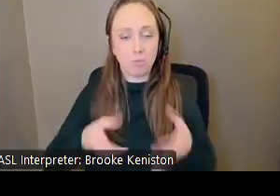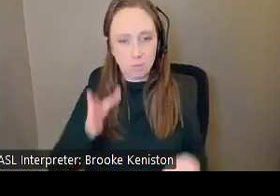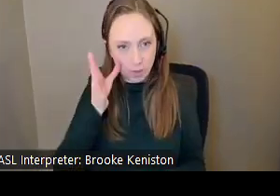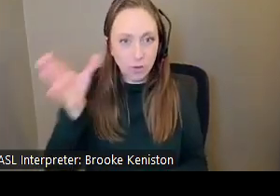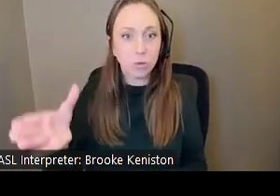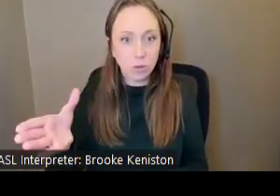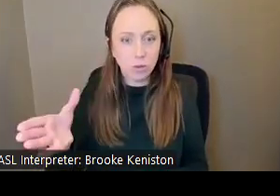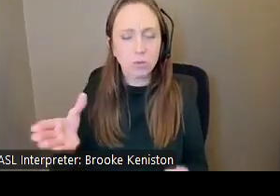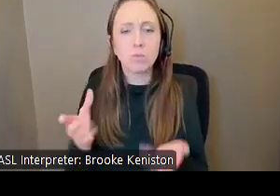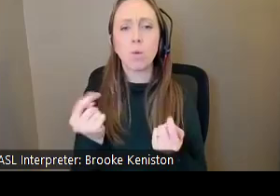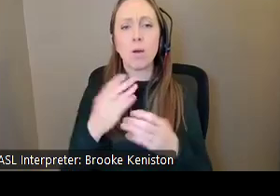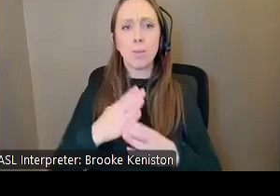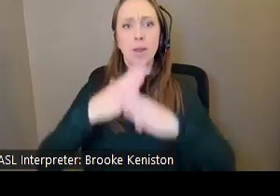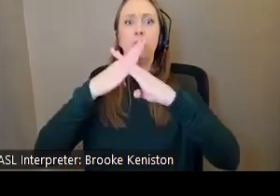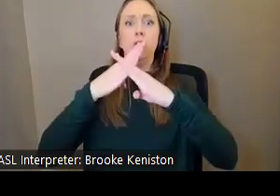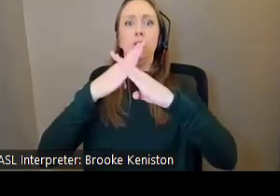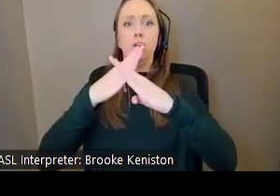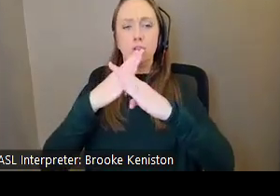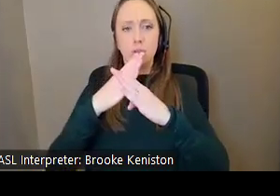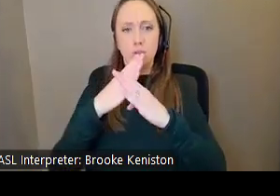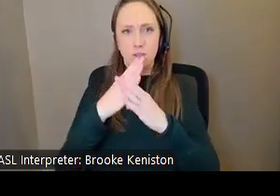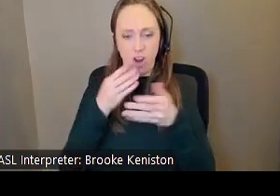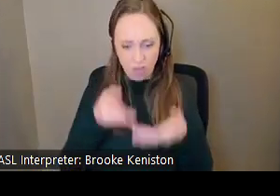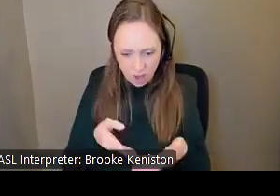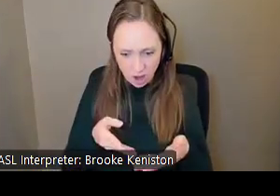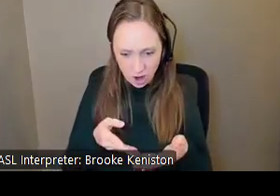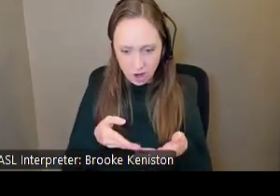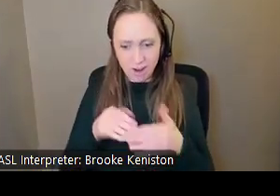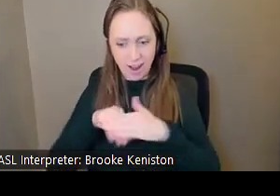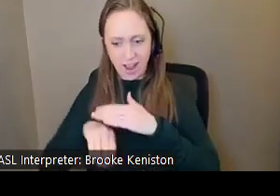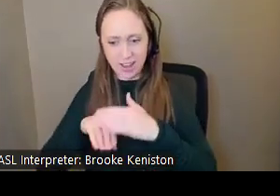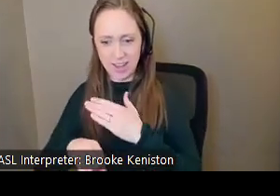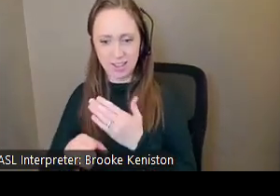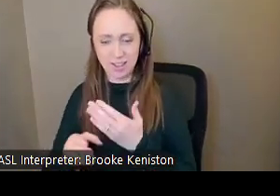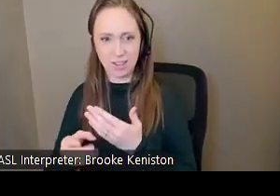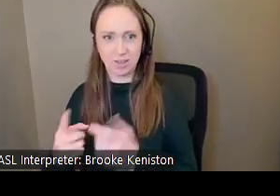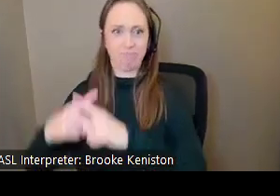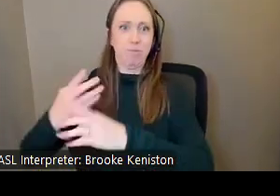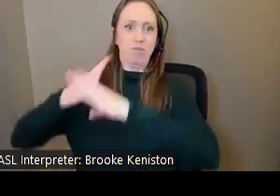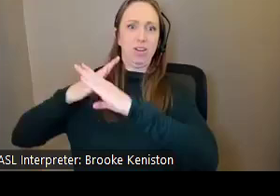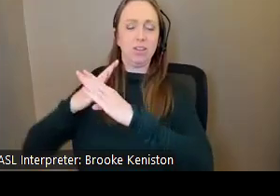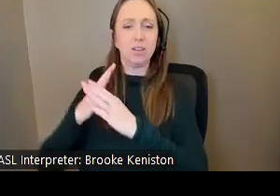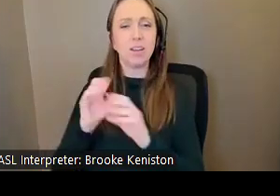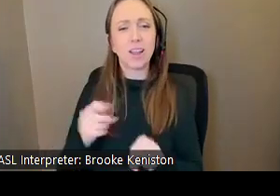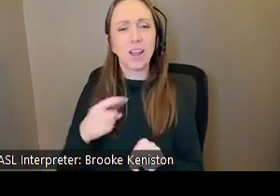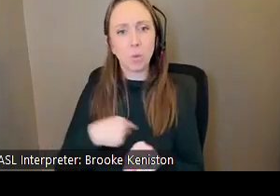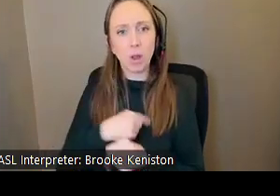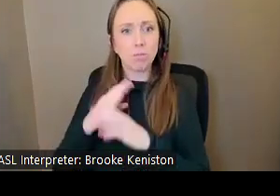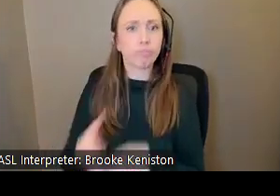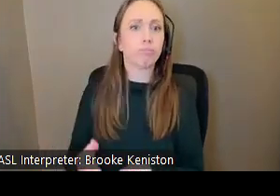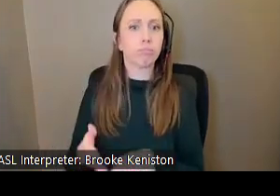be preventing access, and how do we disrupt those to improve access? To look into the